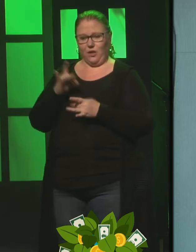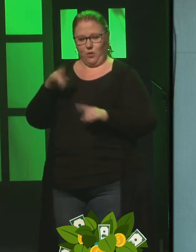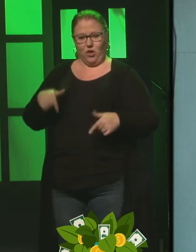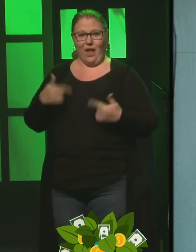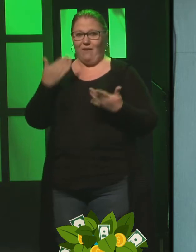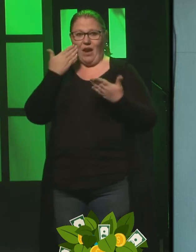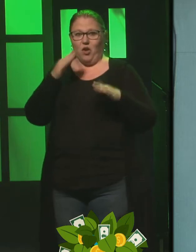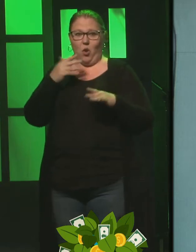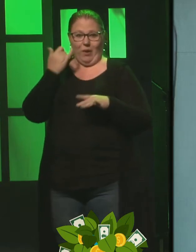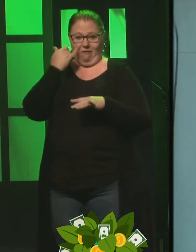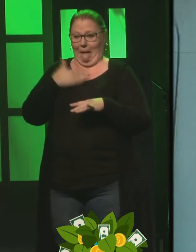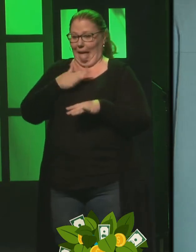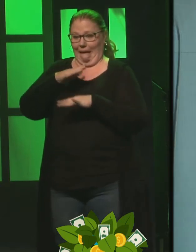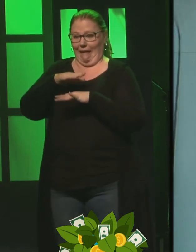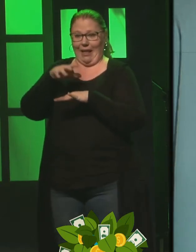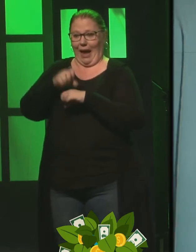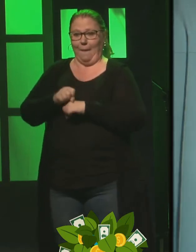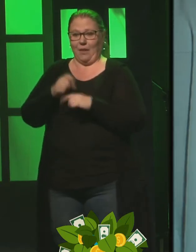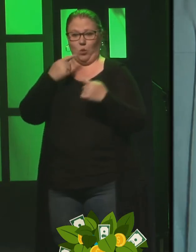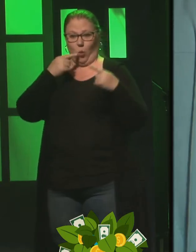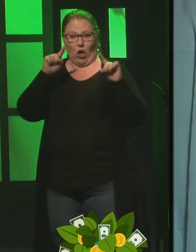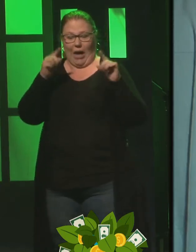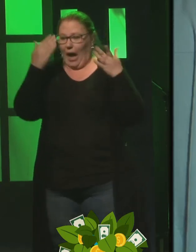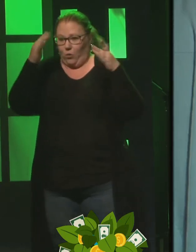they work.